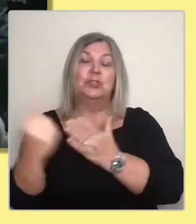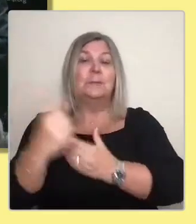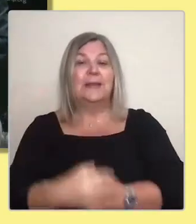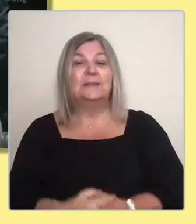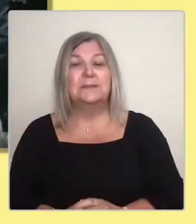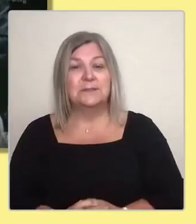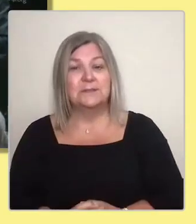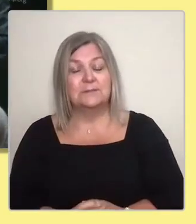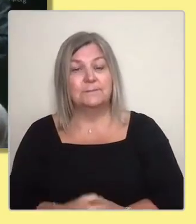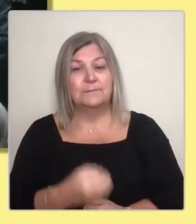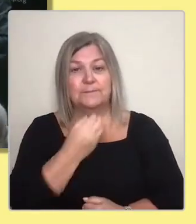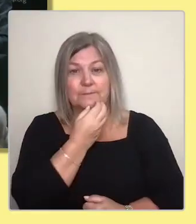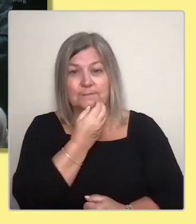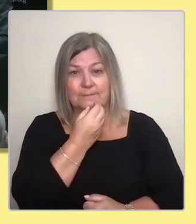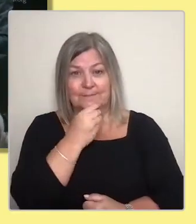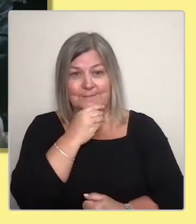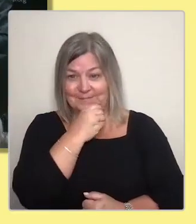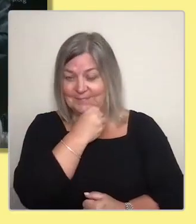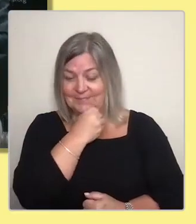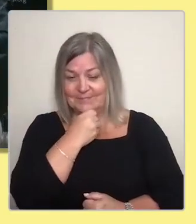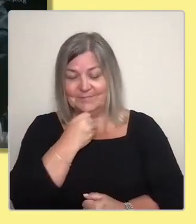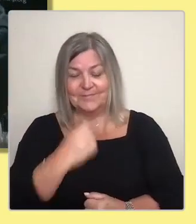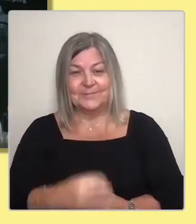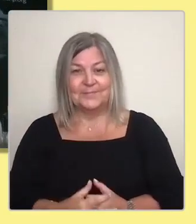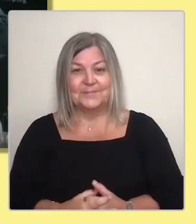question. Right.